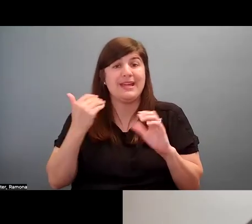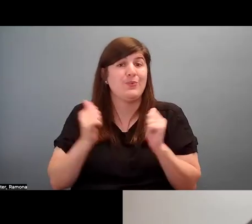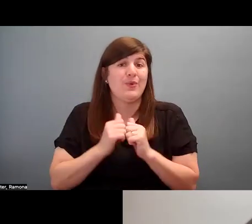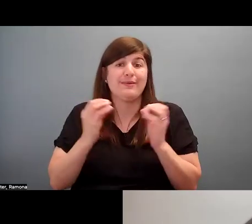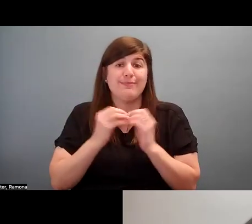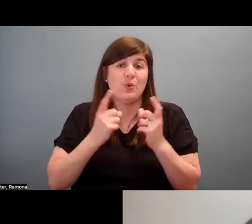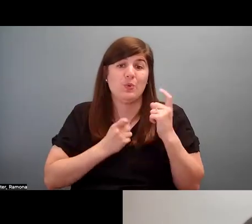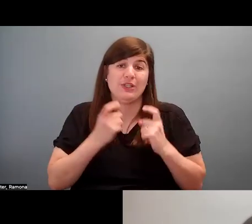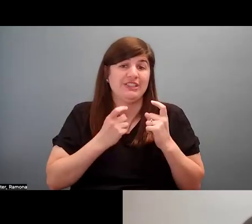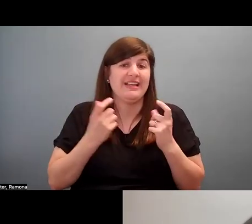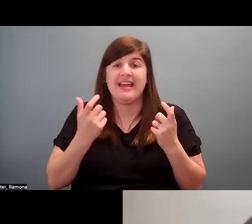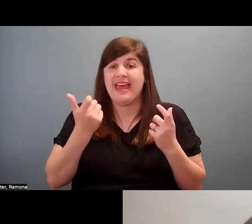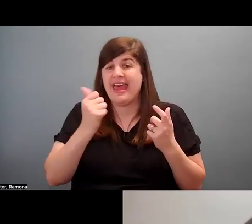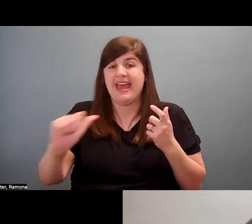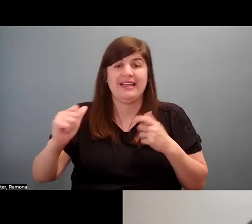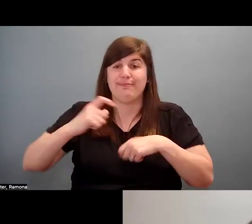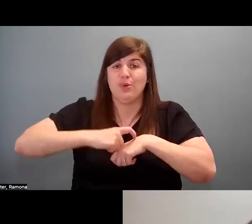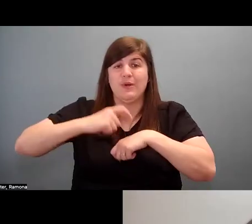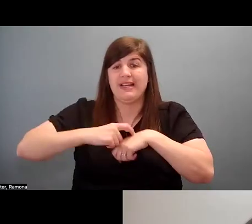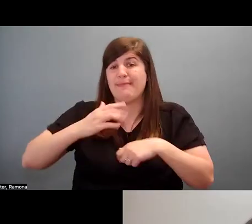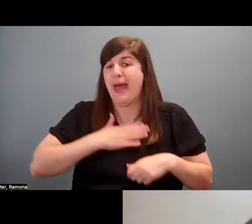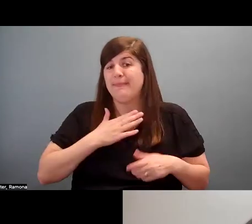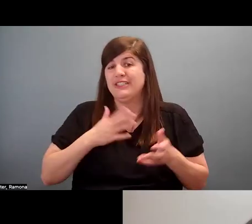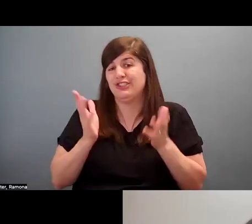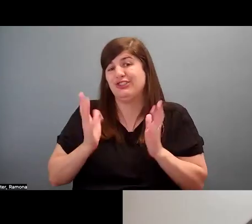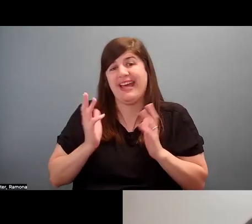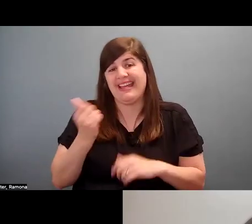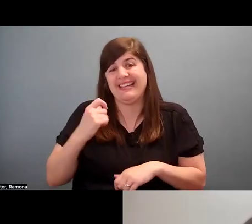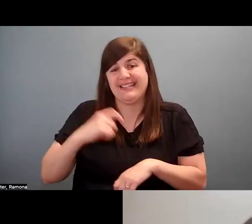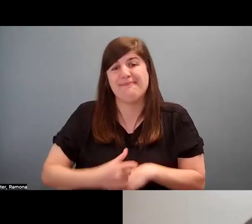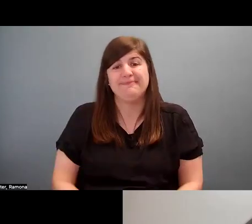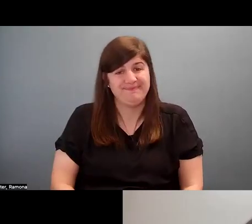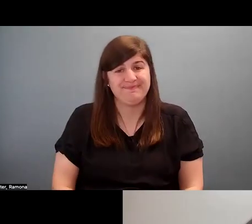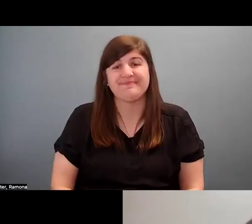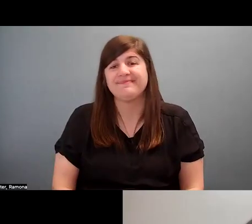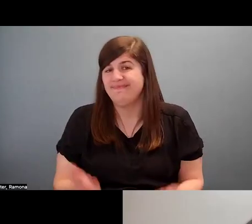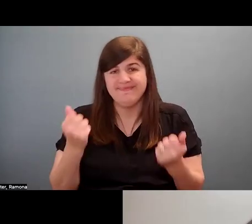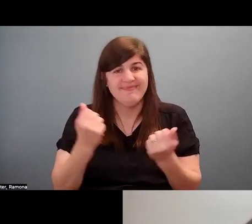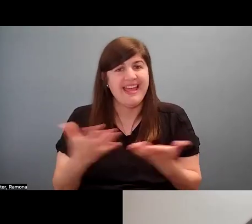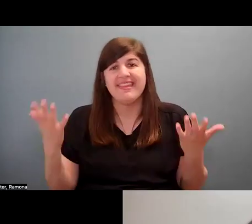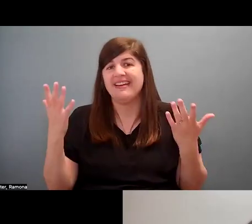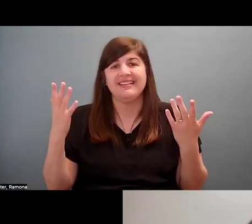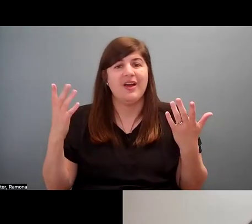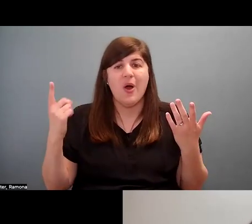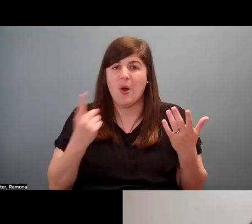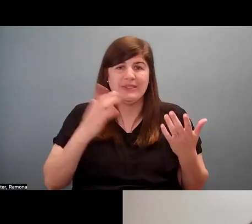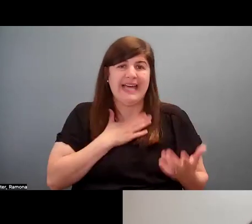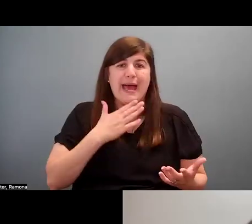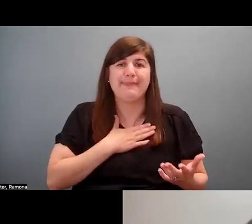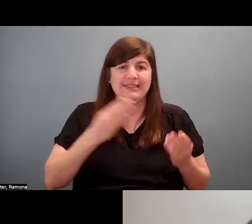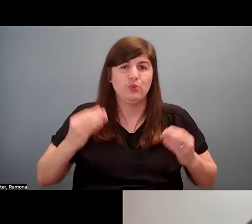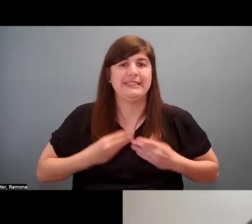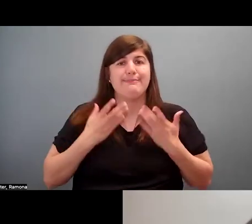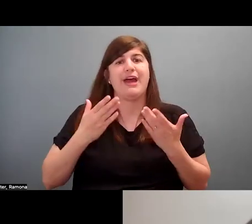further questions at any point. I'm always happy to chat. So anything, and always happy to inspire the